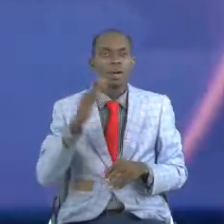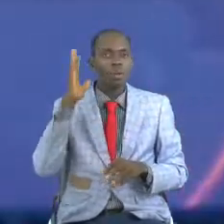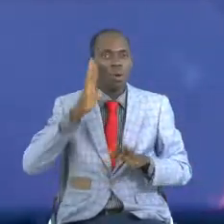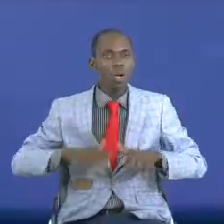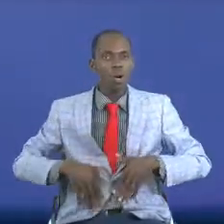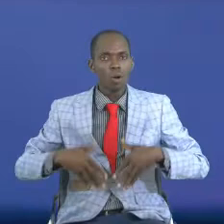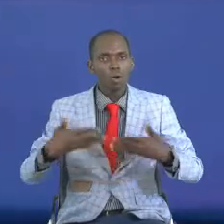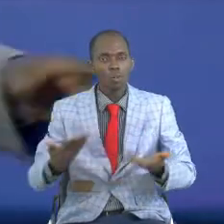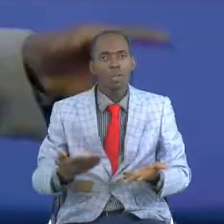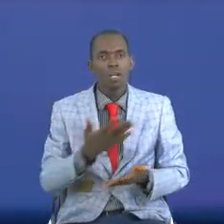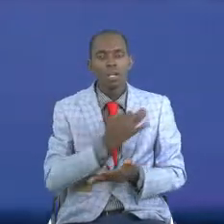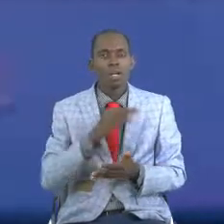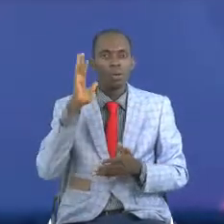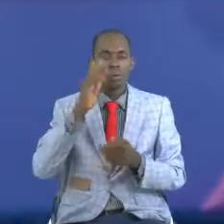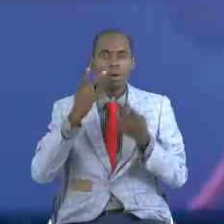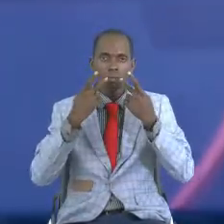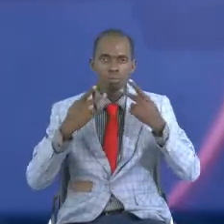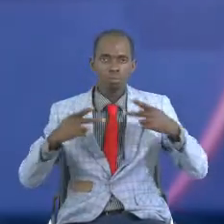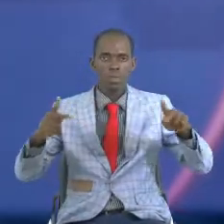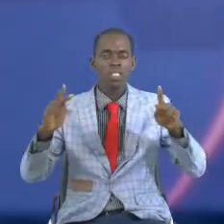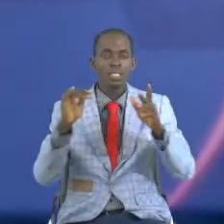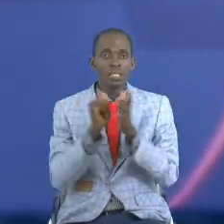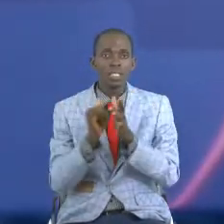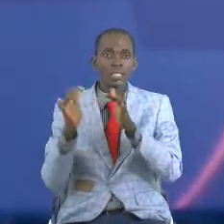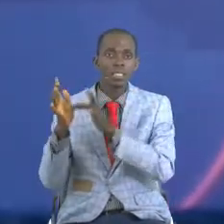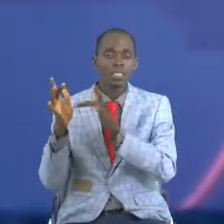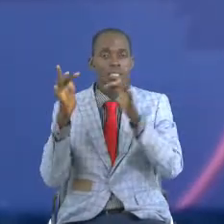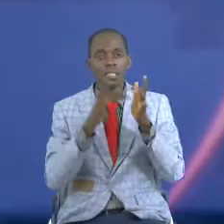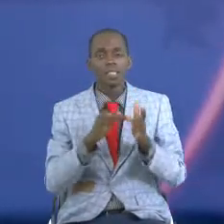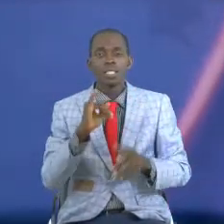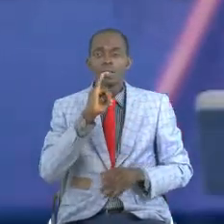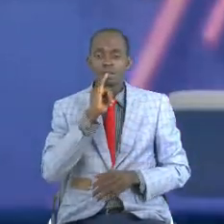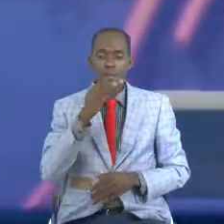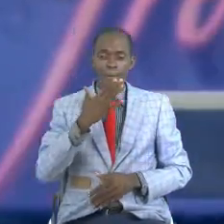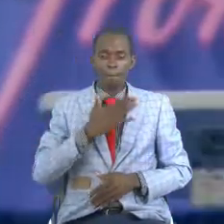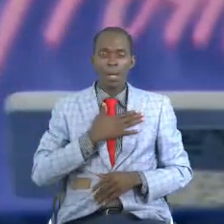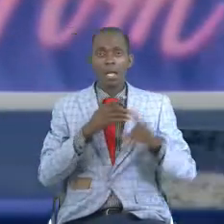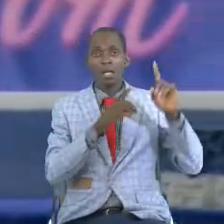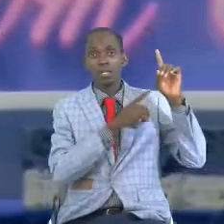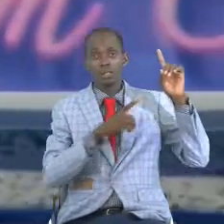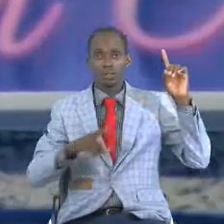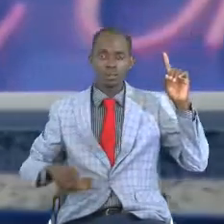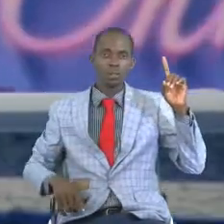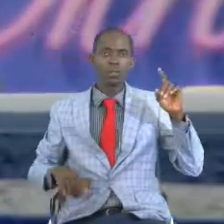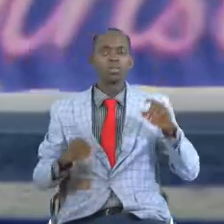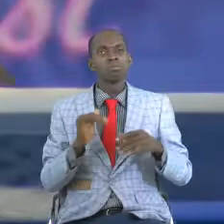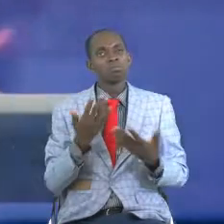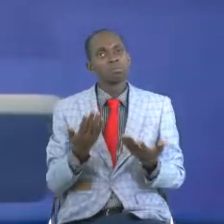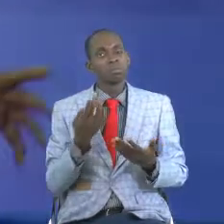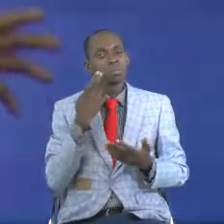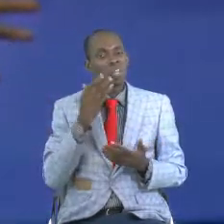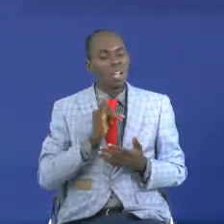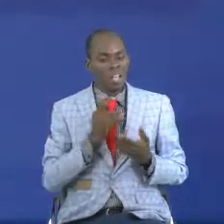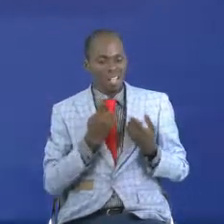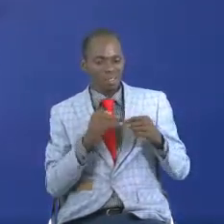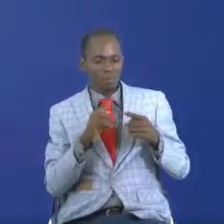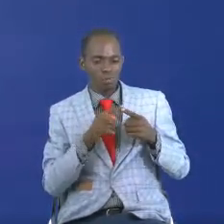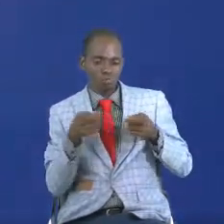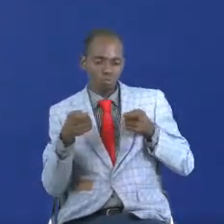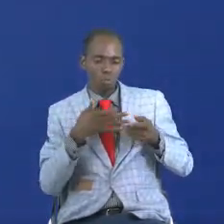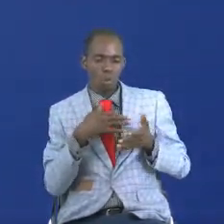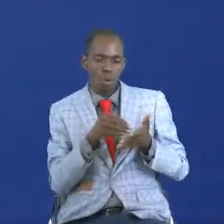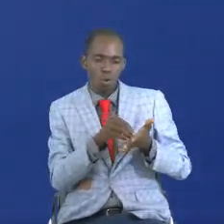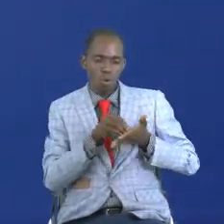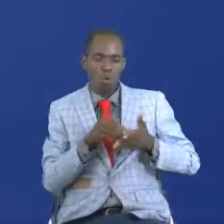you'll proclaim that Jesus is my Lord. I tried to rule my life. I tried to control my